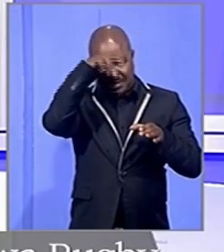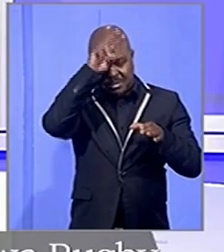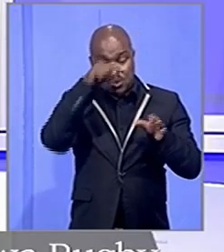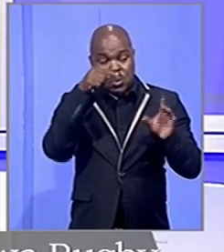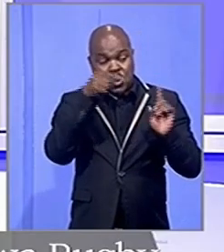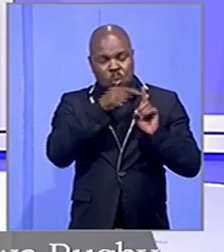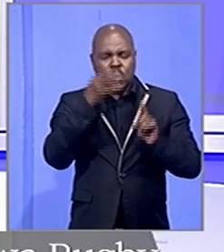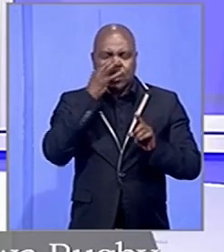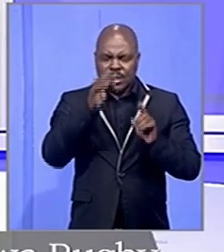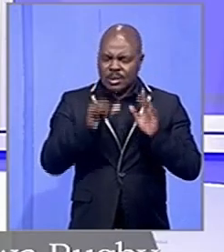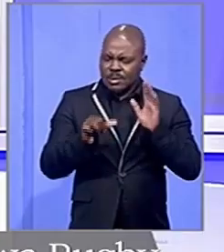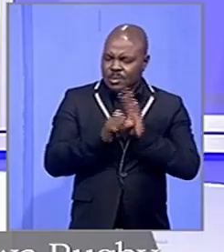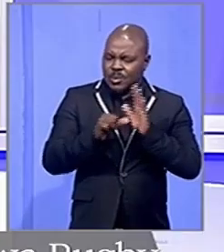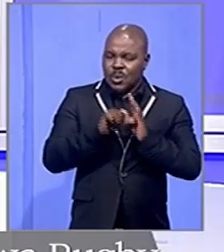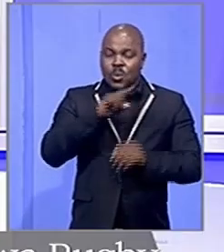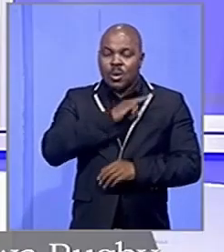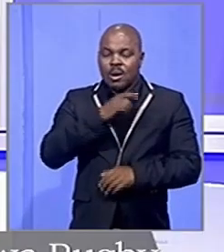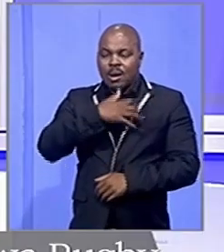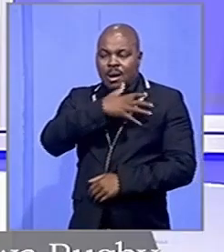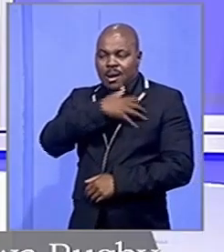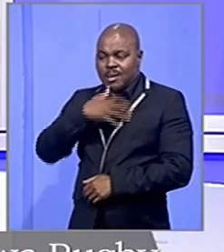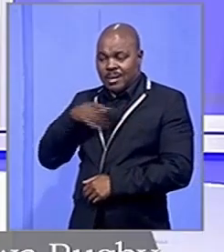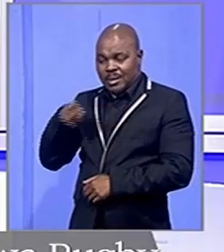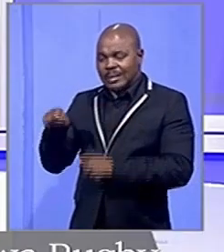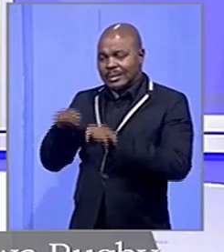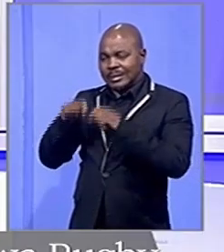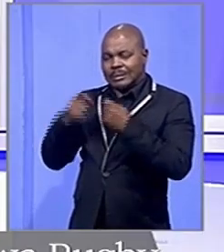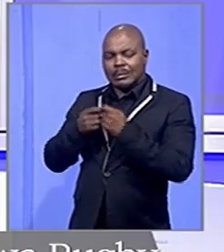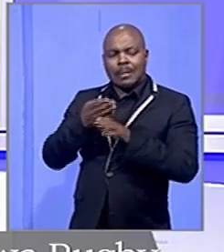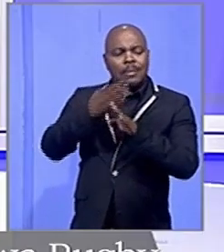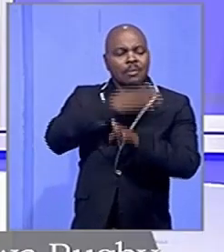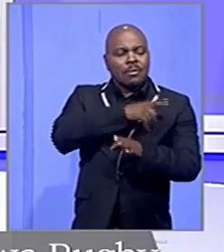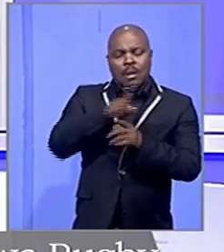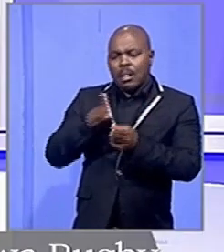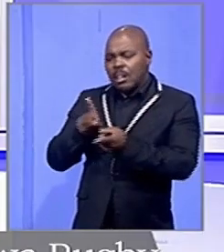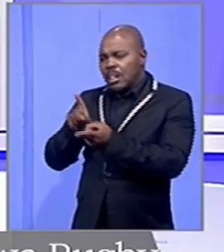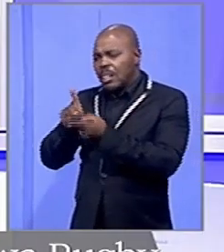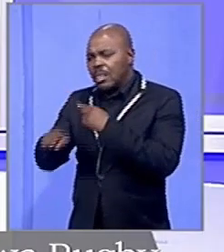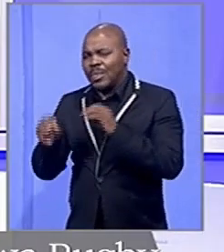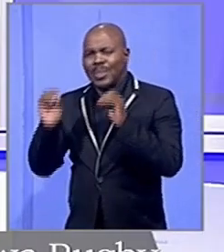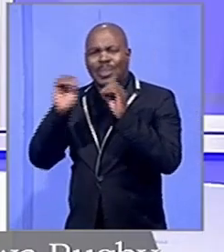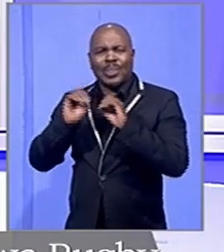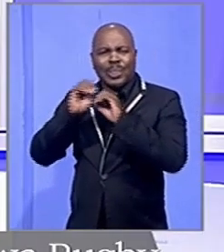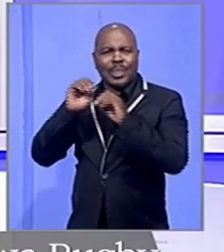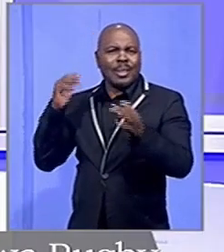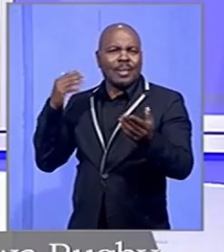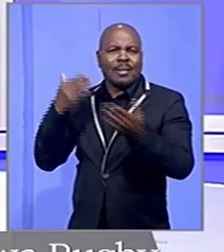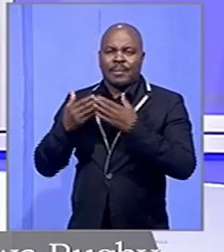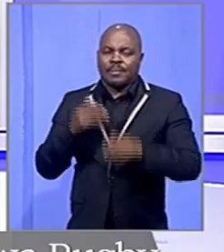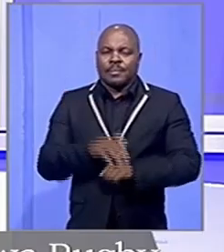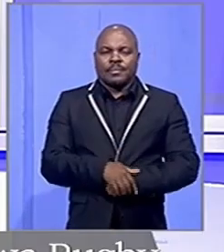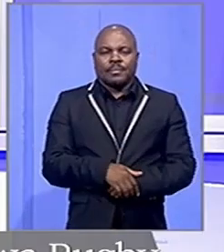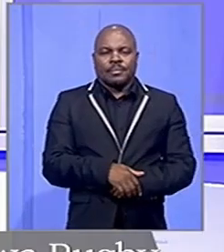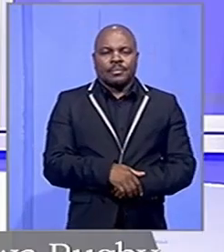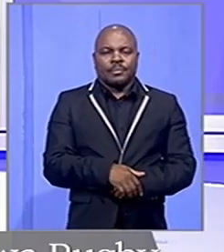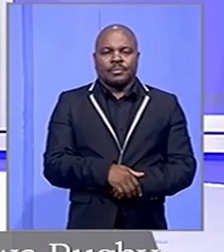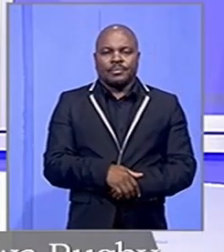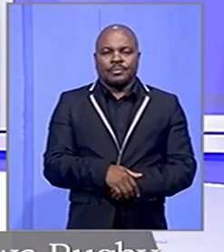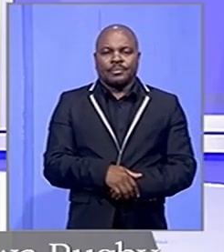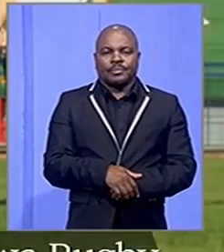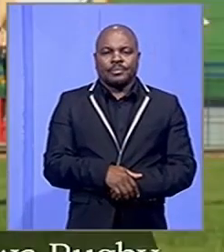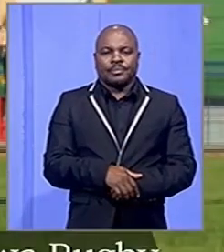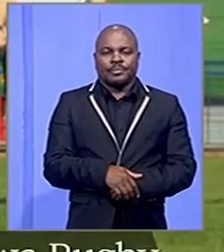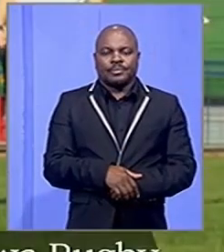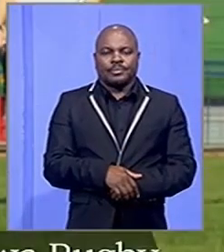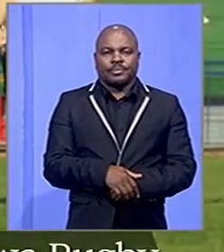o botlhokwa thata ka ntlha ya fa Ireland e le sona fela setlhopha se diboke se iseng se se fenye.